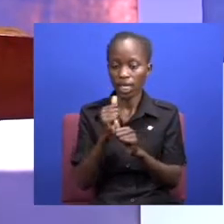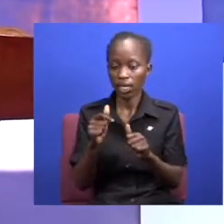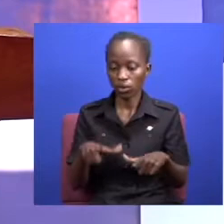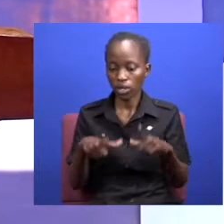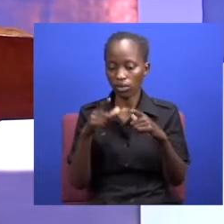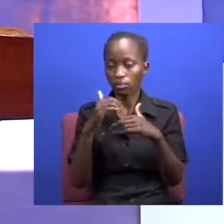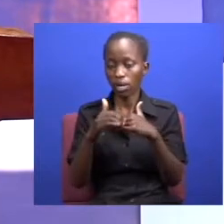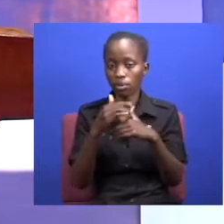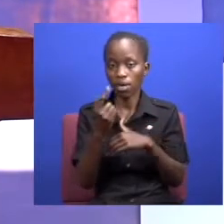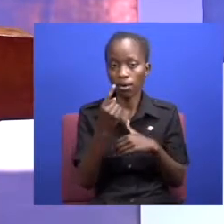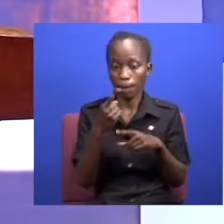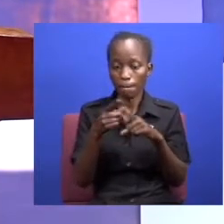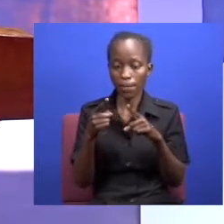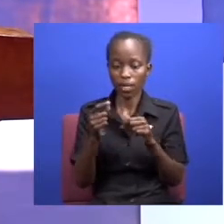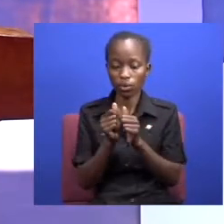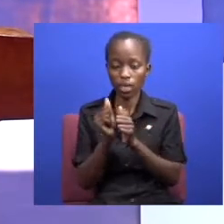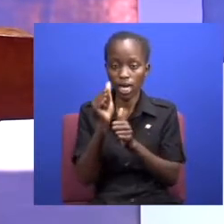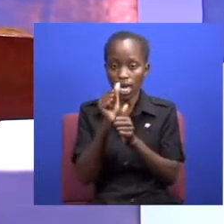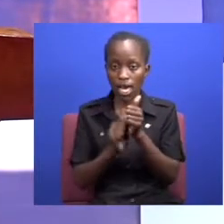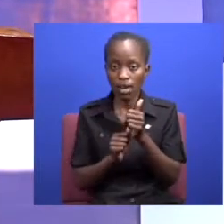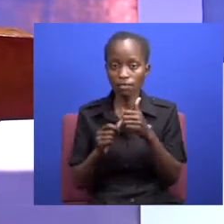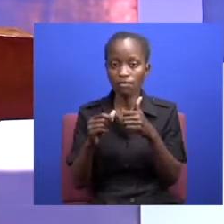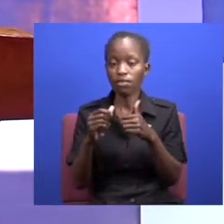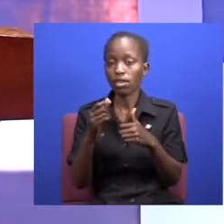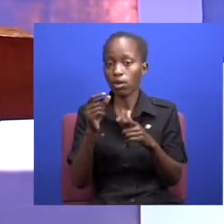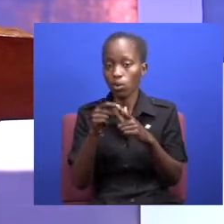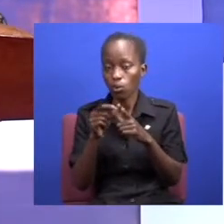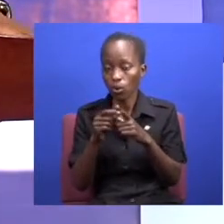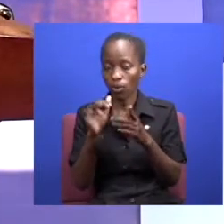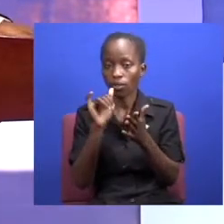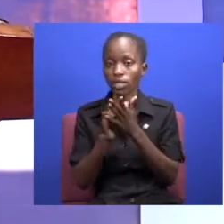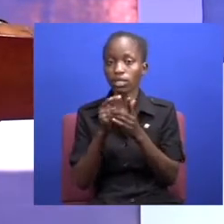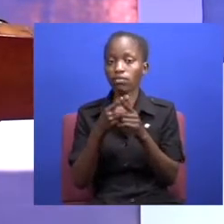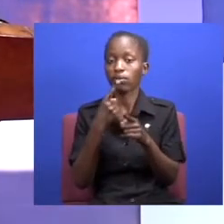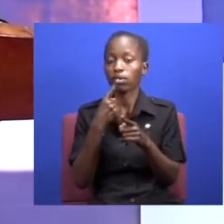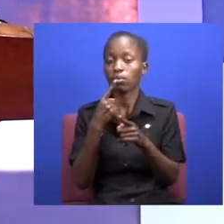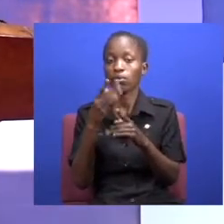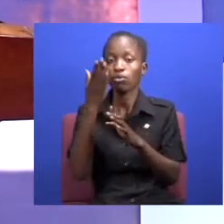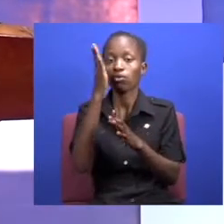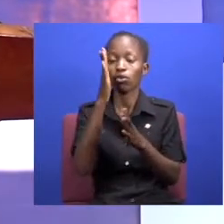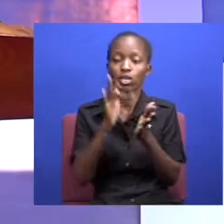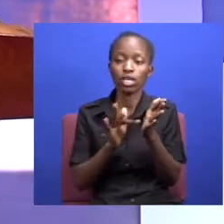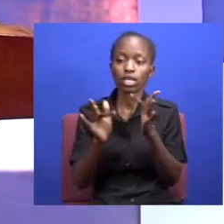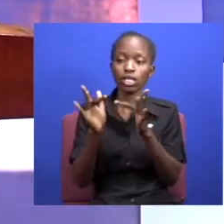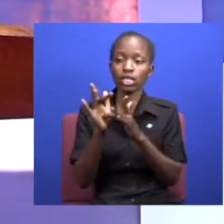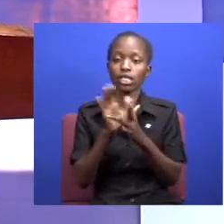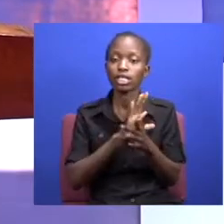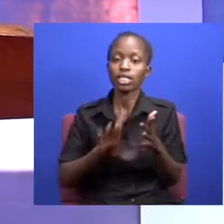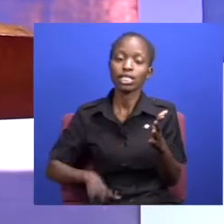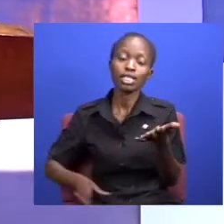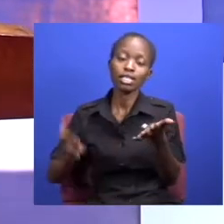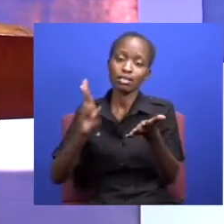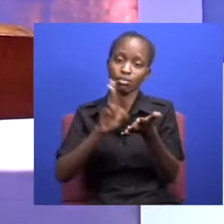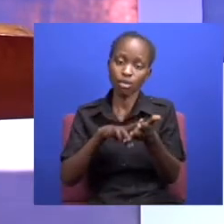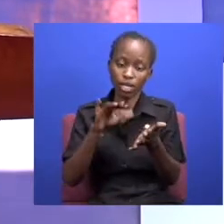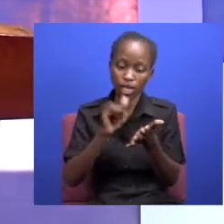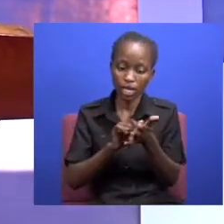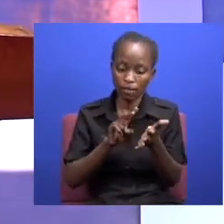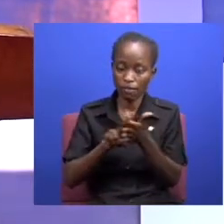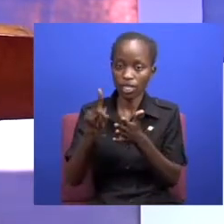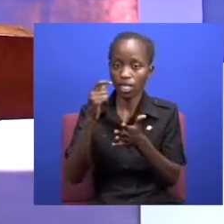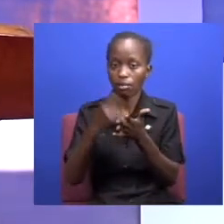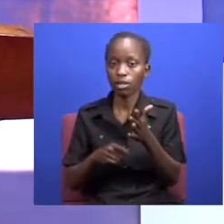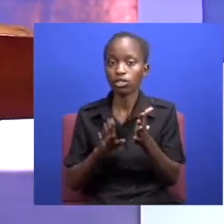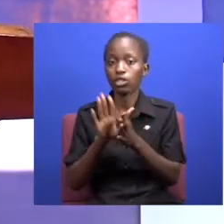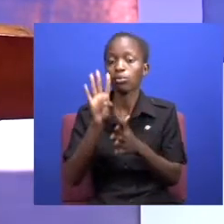alone, but by every word that comes from the mouth of God." And Jesus Christ repeated that same verse in